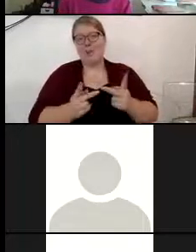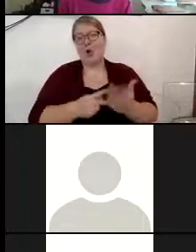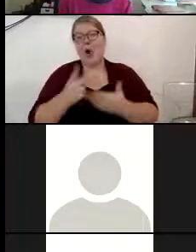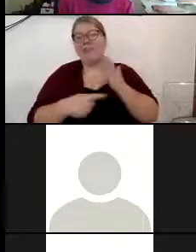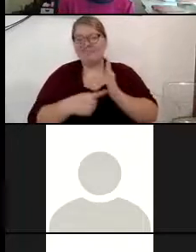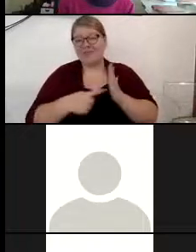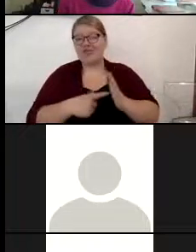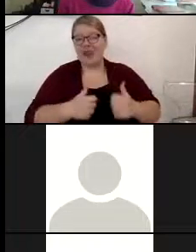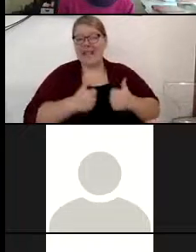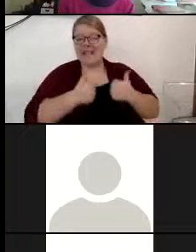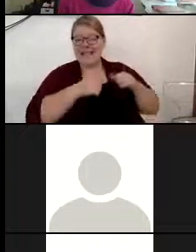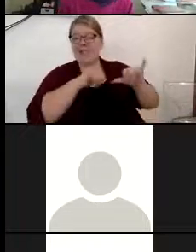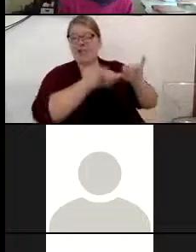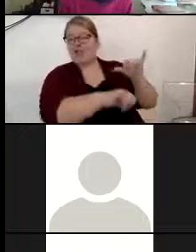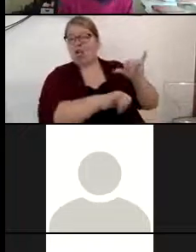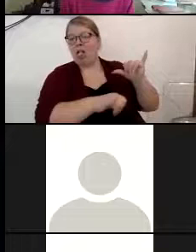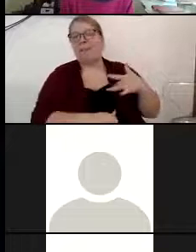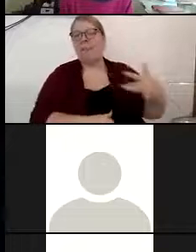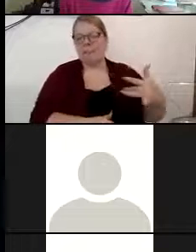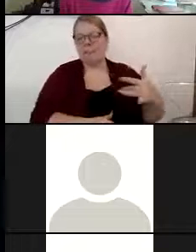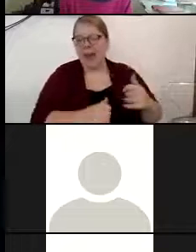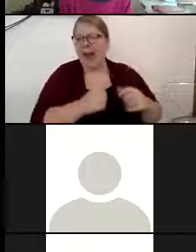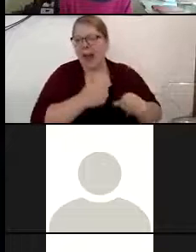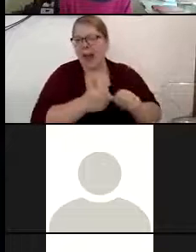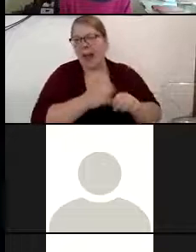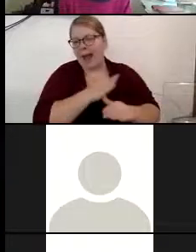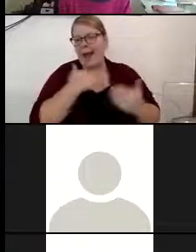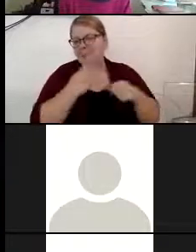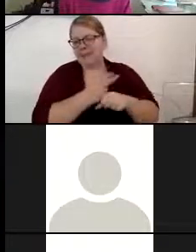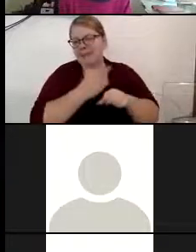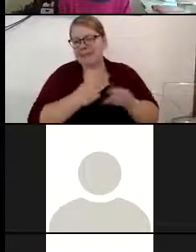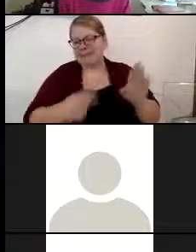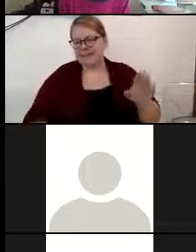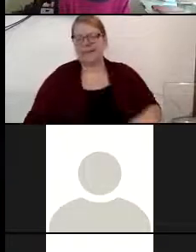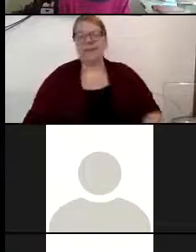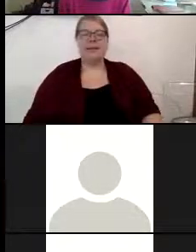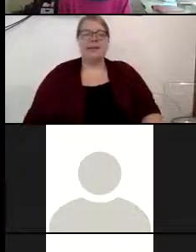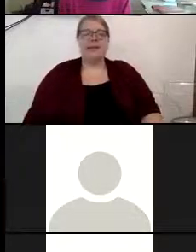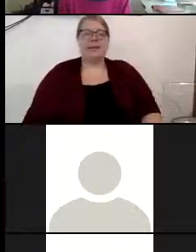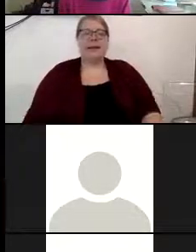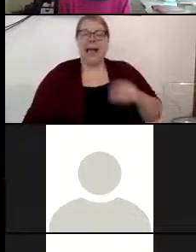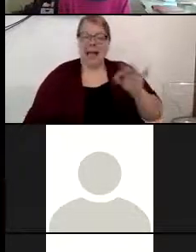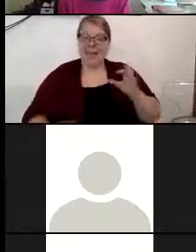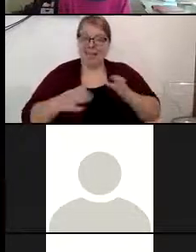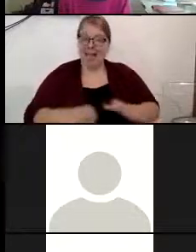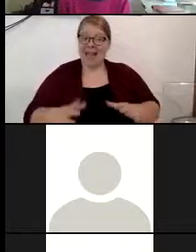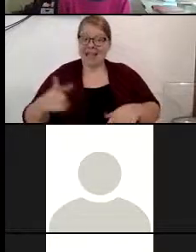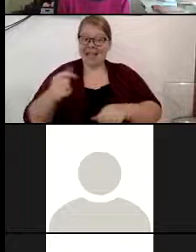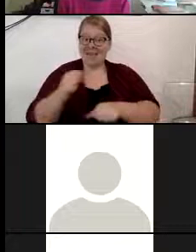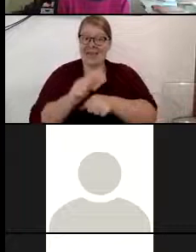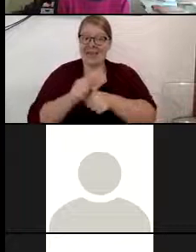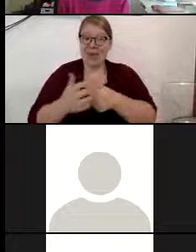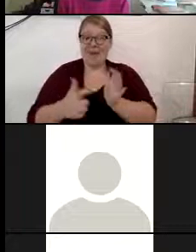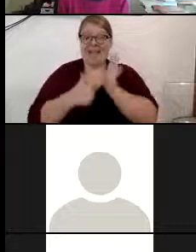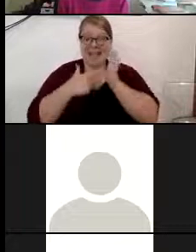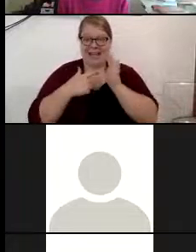programs are abstinence-based. When the client is mandated by an employer or they've already committed illegal